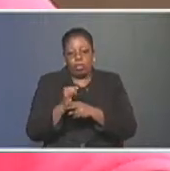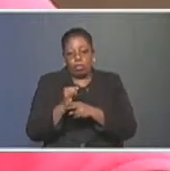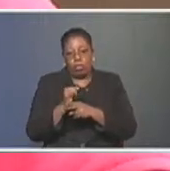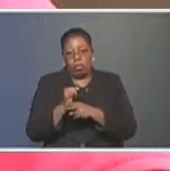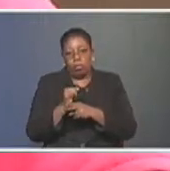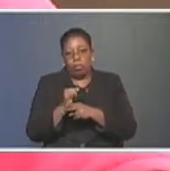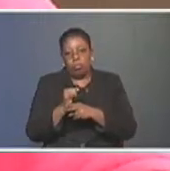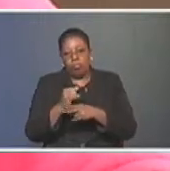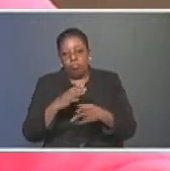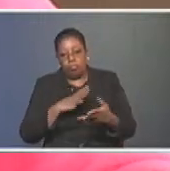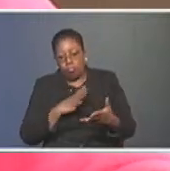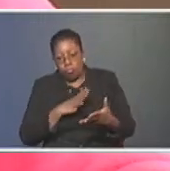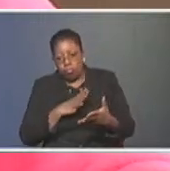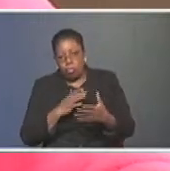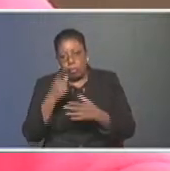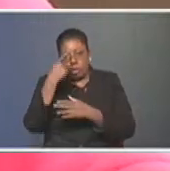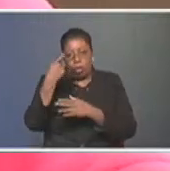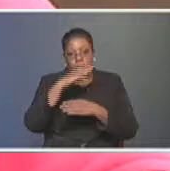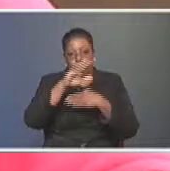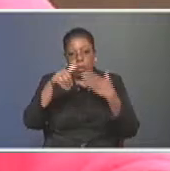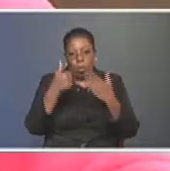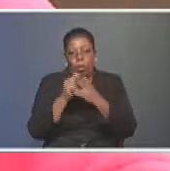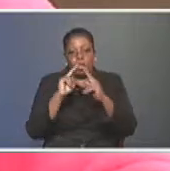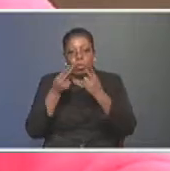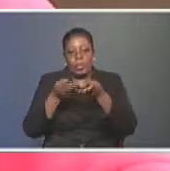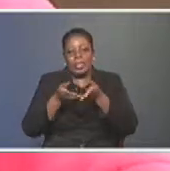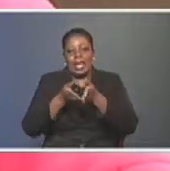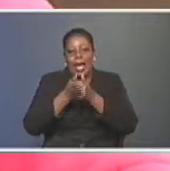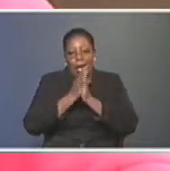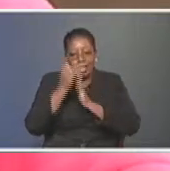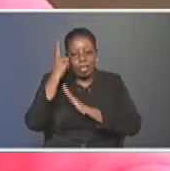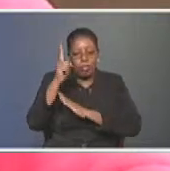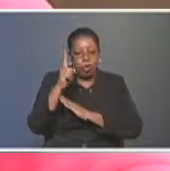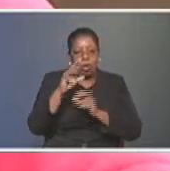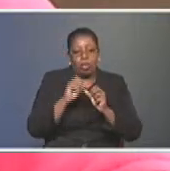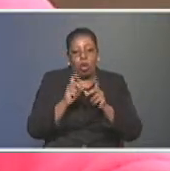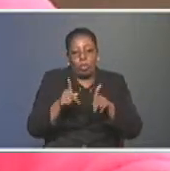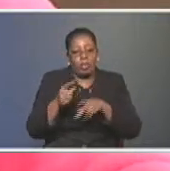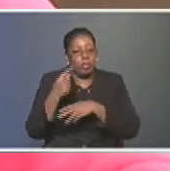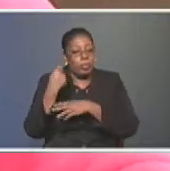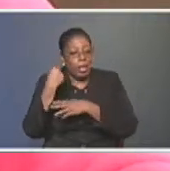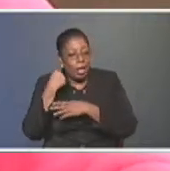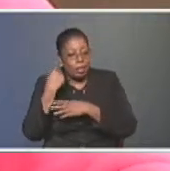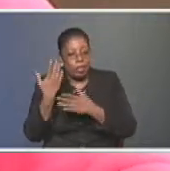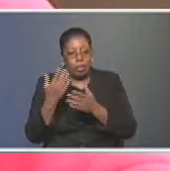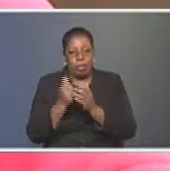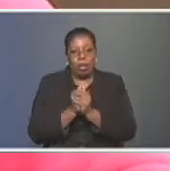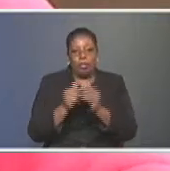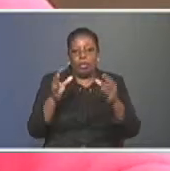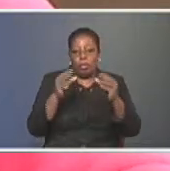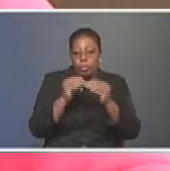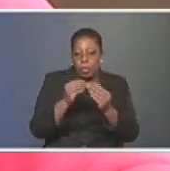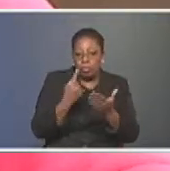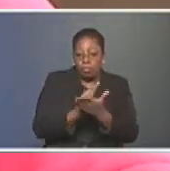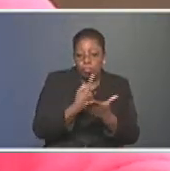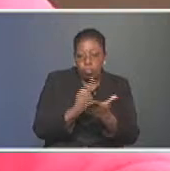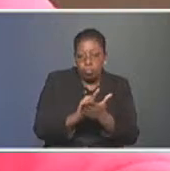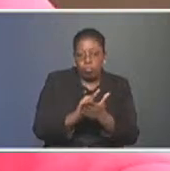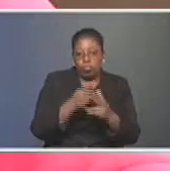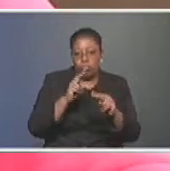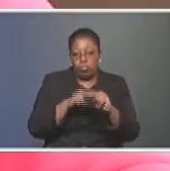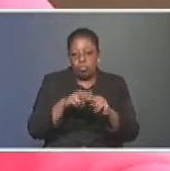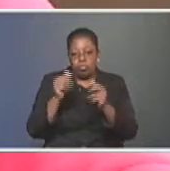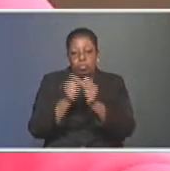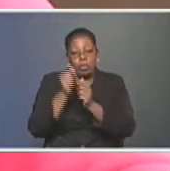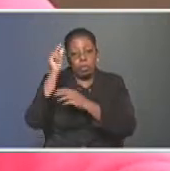because all the unions were asking for was an opportunity to be heard. All they were asking for is for a chance to sit down with